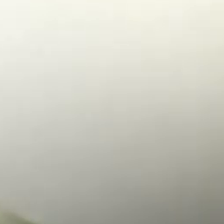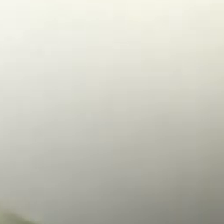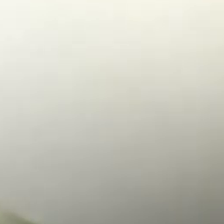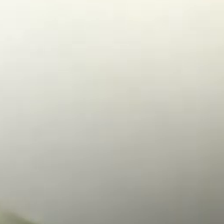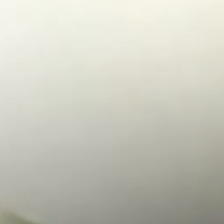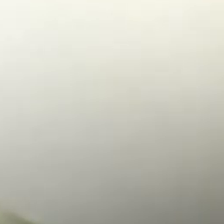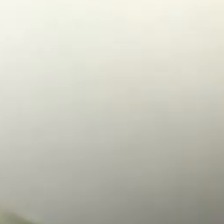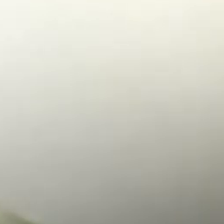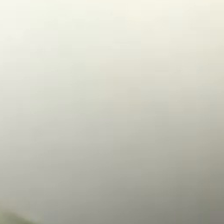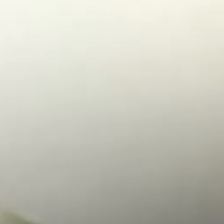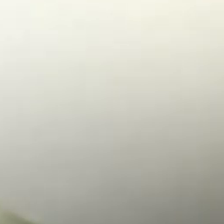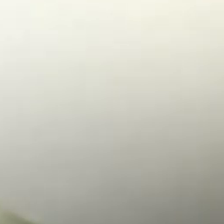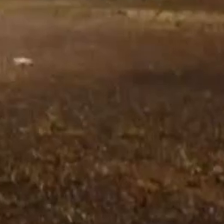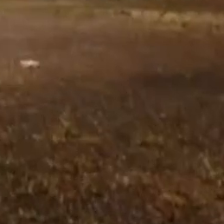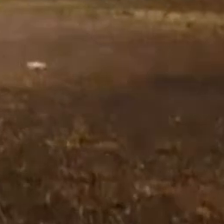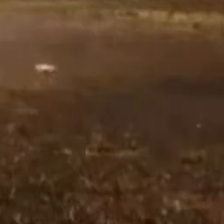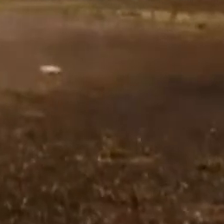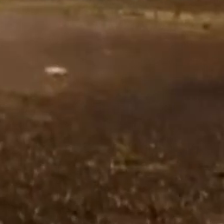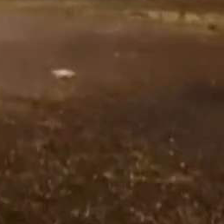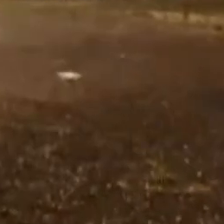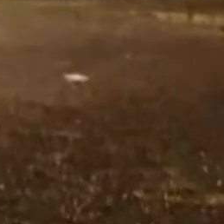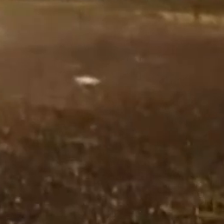I see. I close my mouth before I cough.